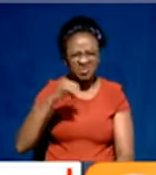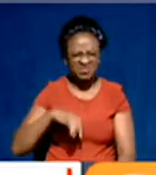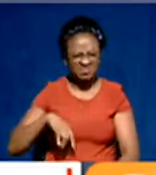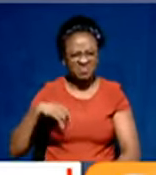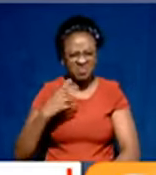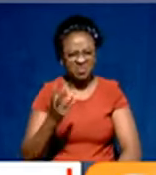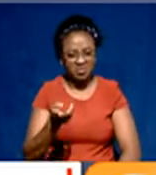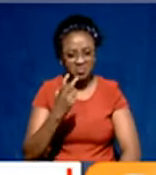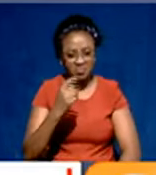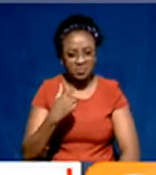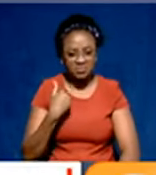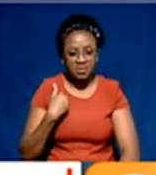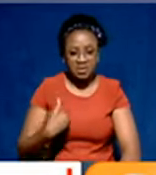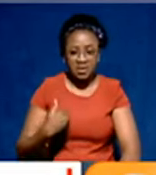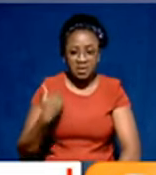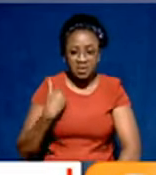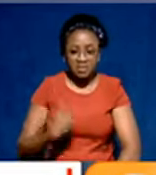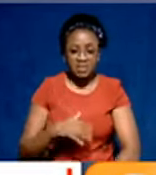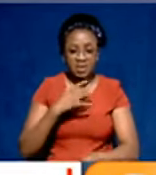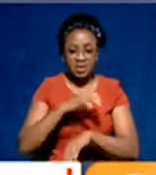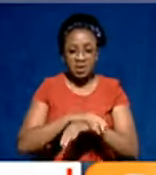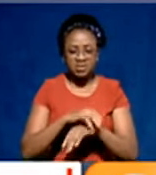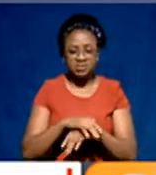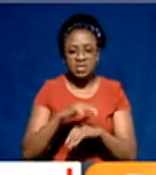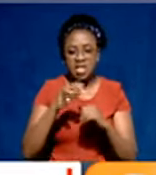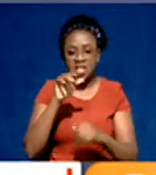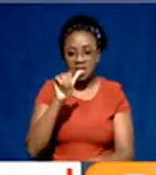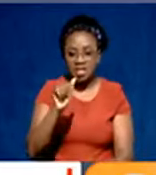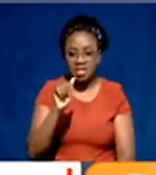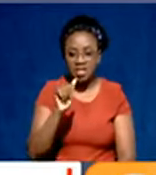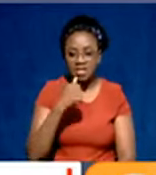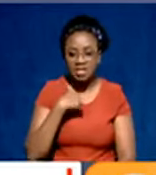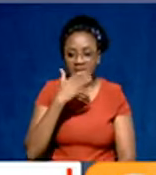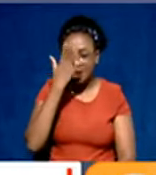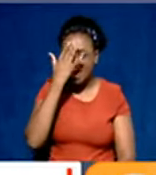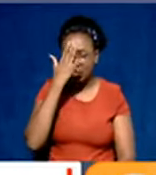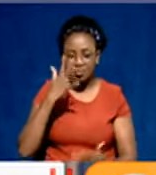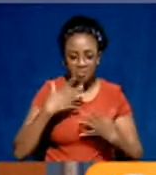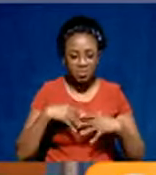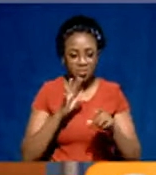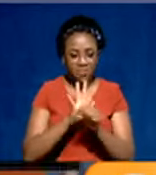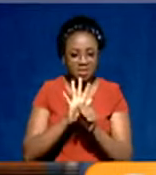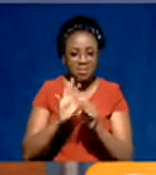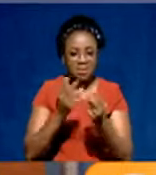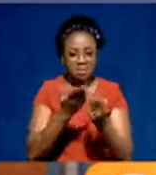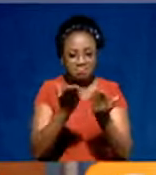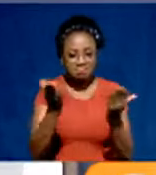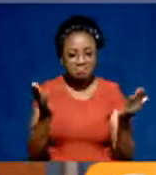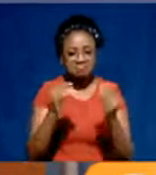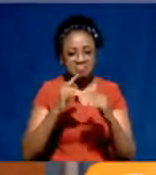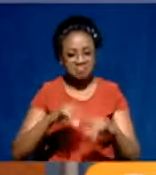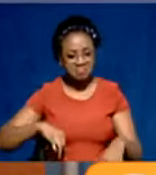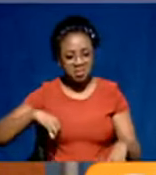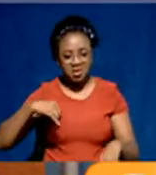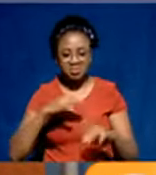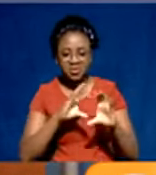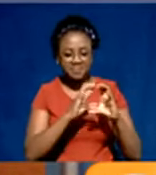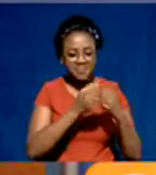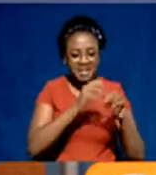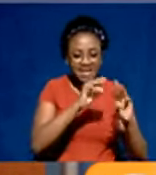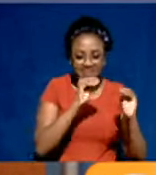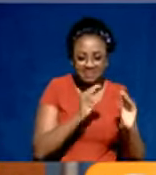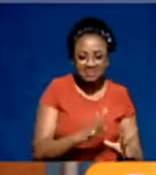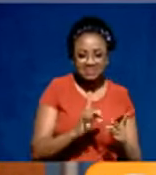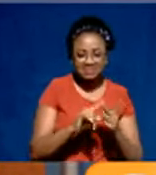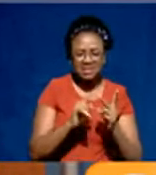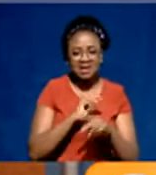And I got an A from our school. I know I've made many people proud. My class teacher, the principal, the whole